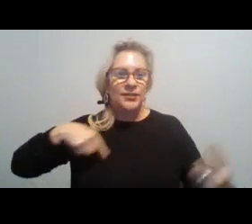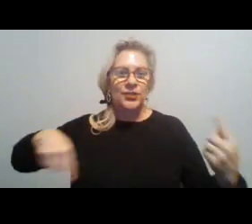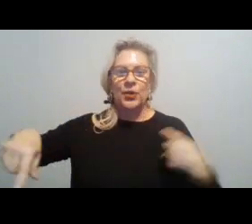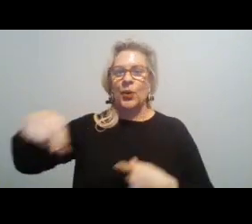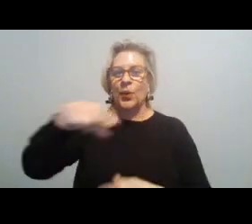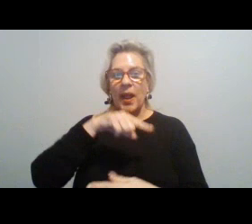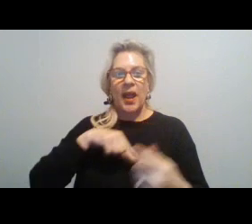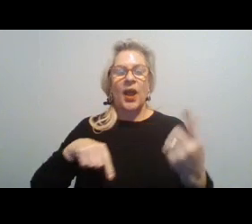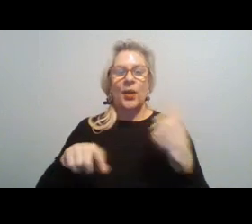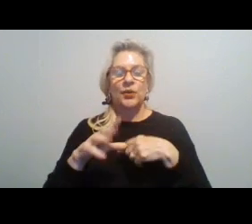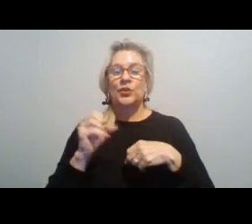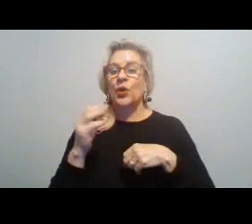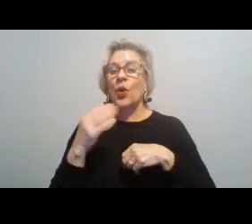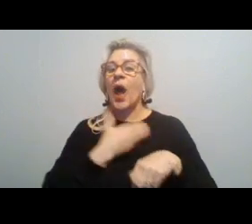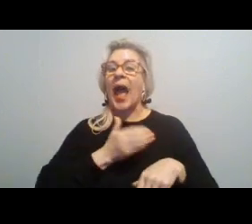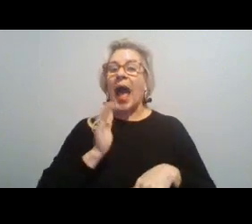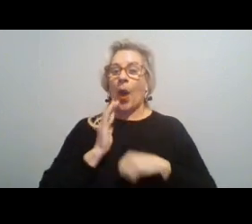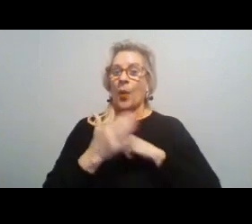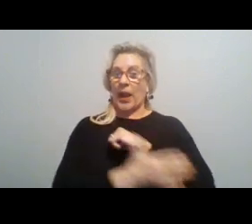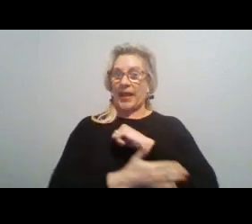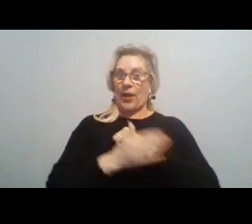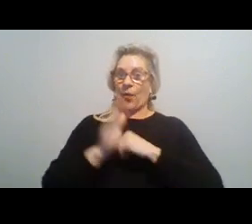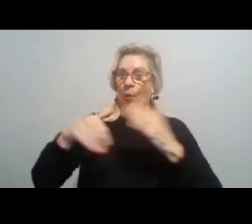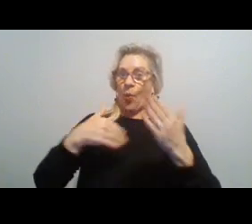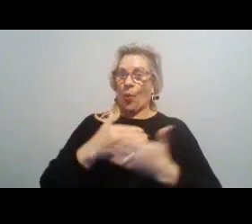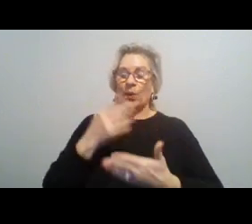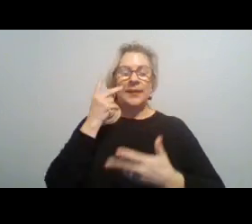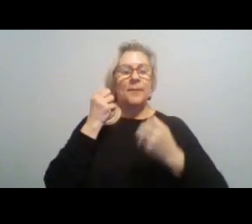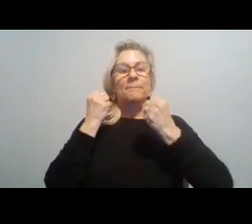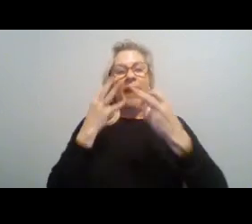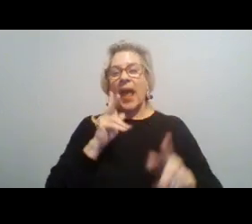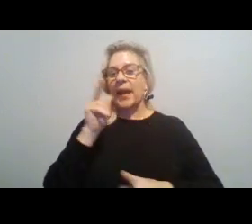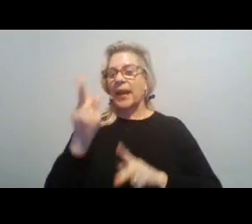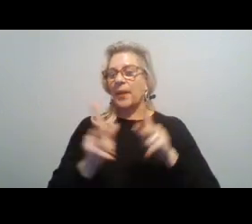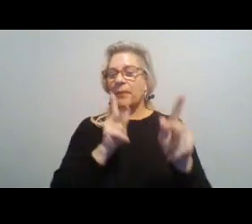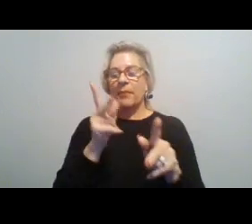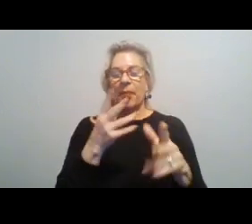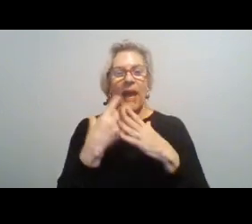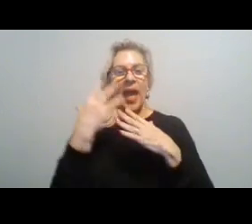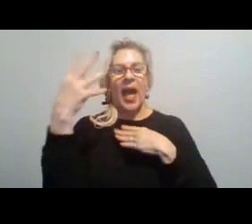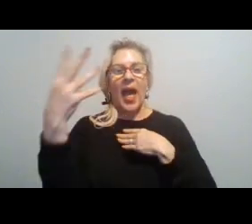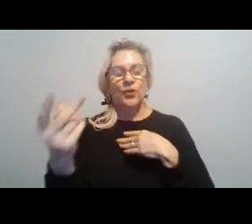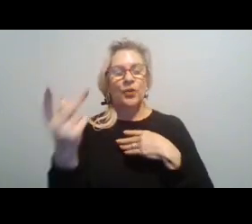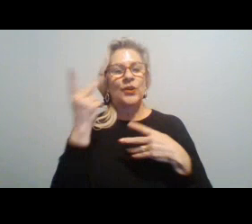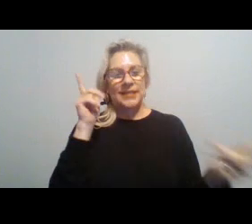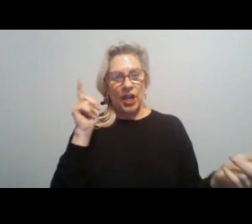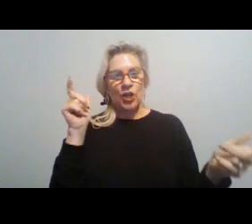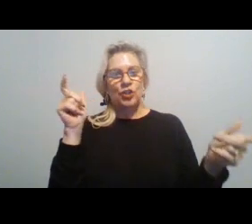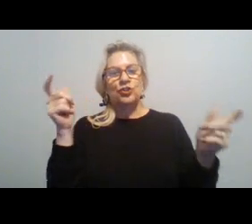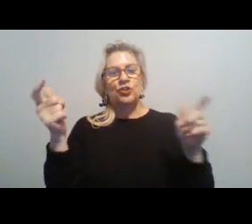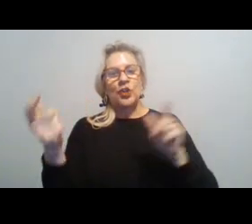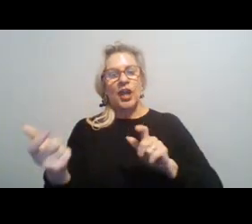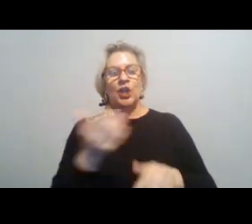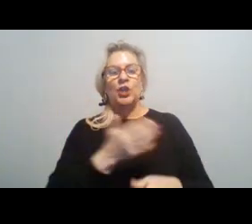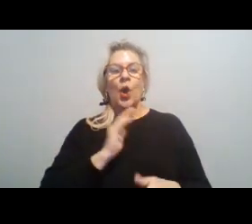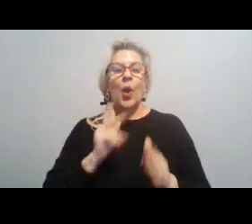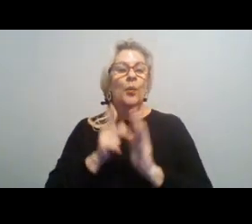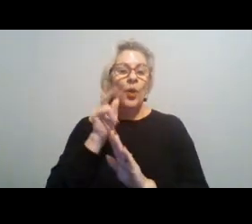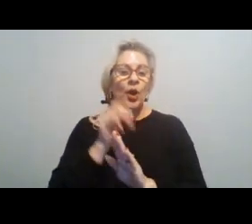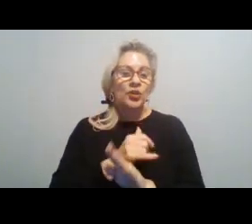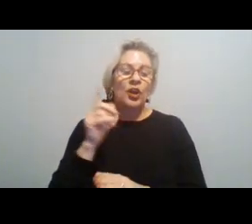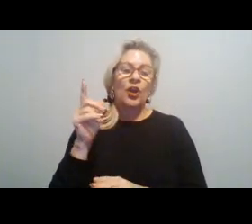the county as a whole. You see all people out there. You see a transformation. Our project also is part